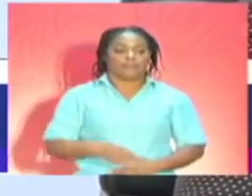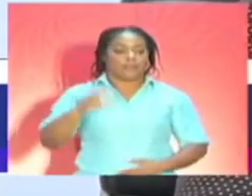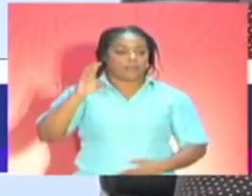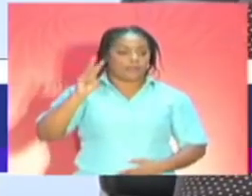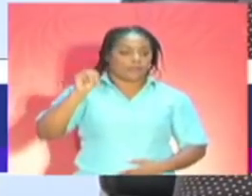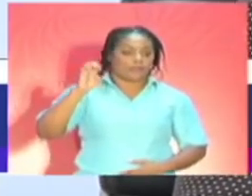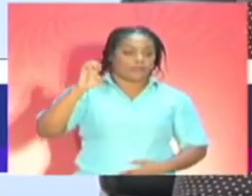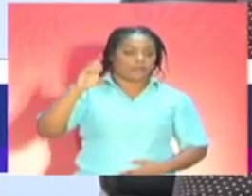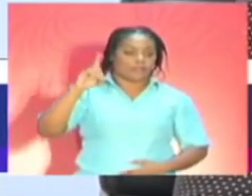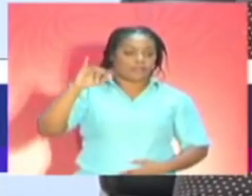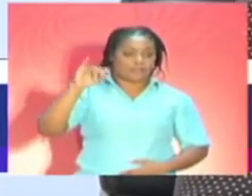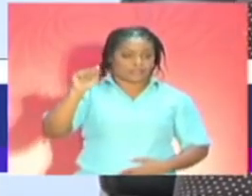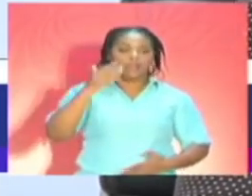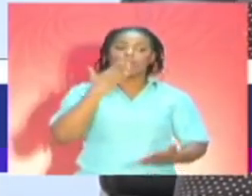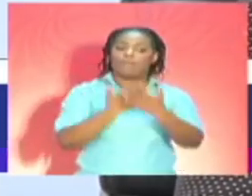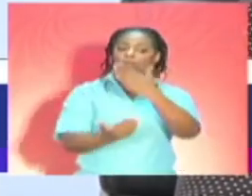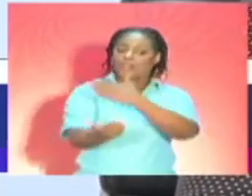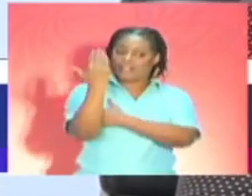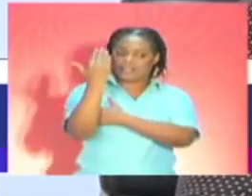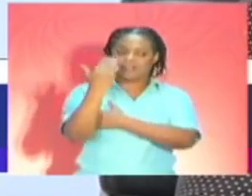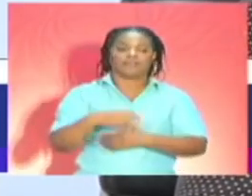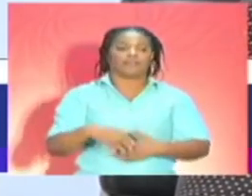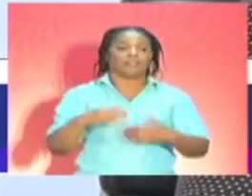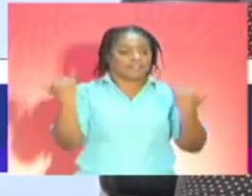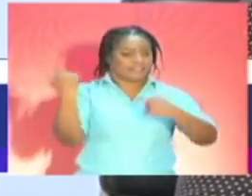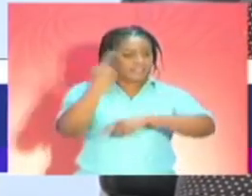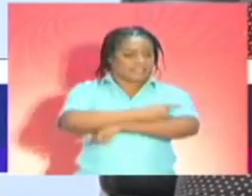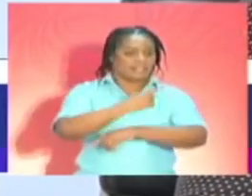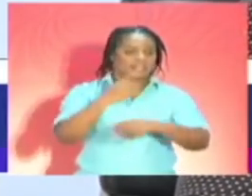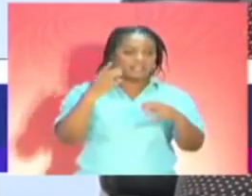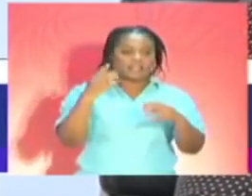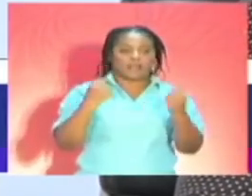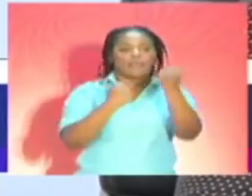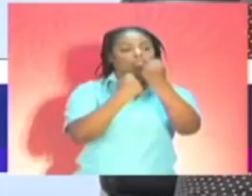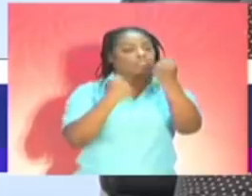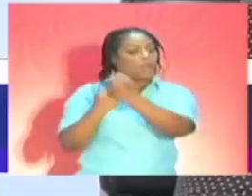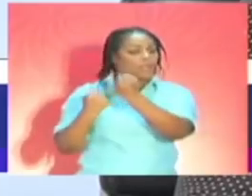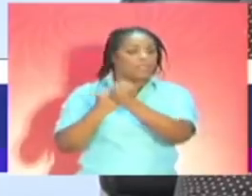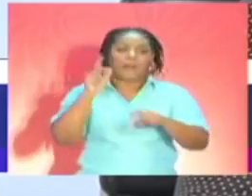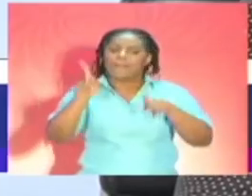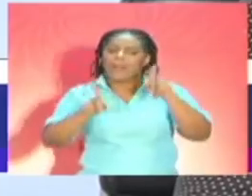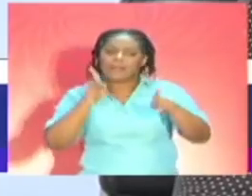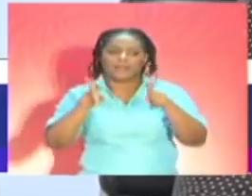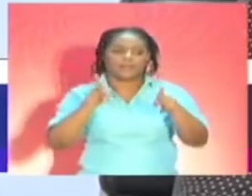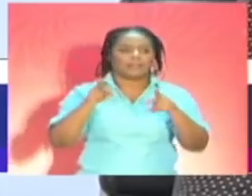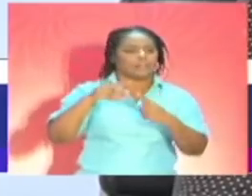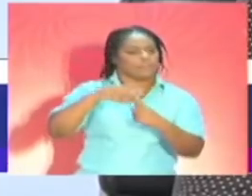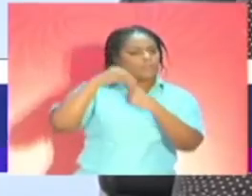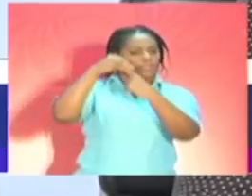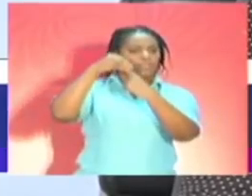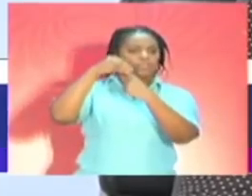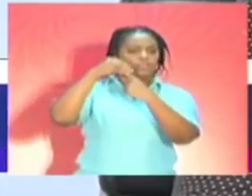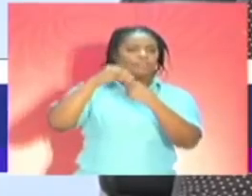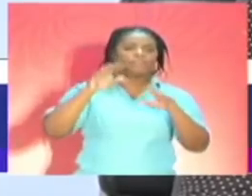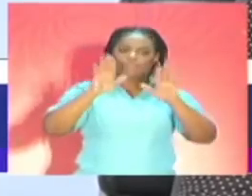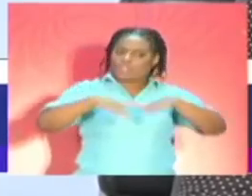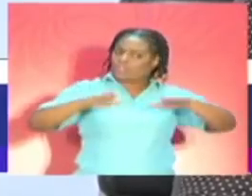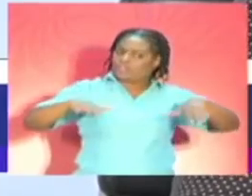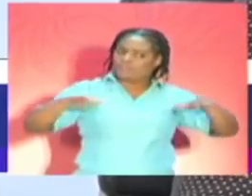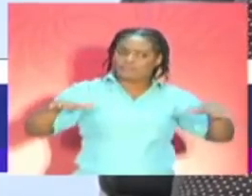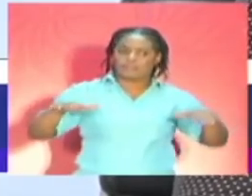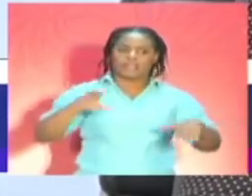well. Today I want to talk about supporting persons, and in particular children and